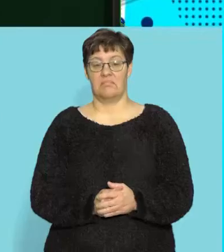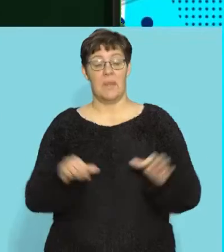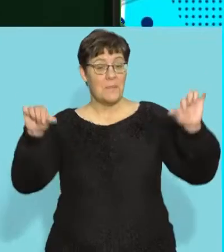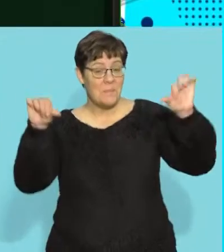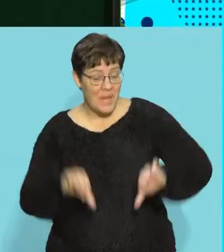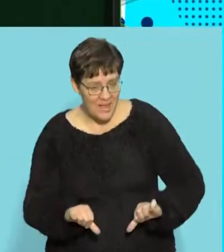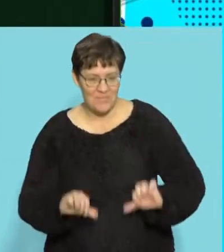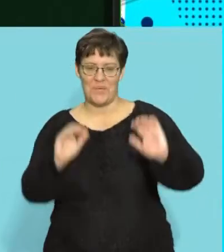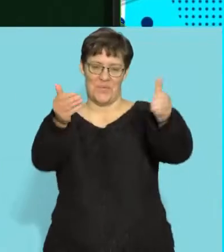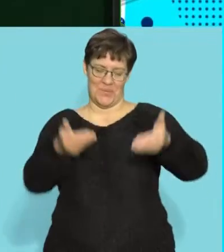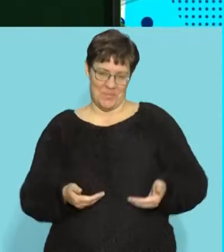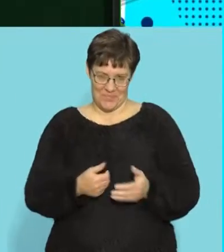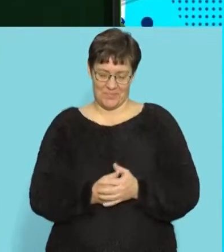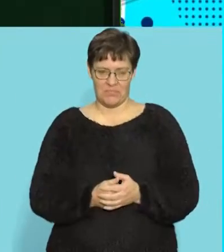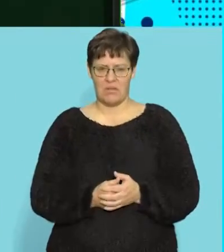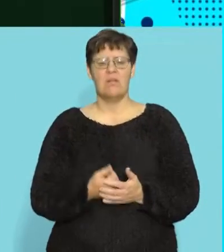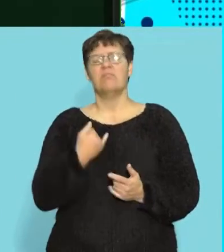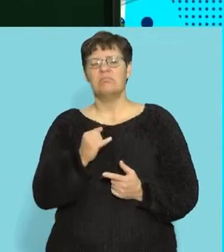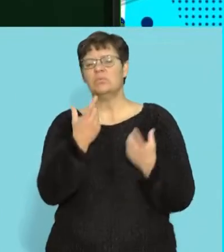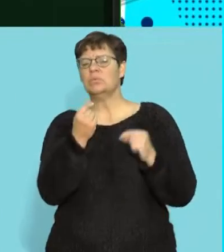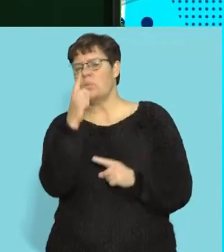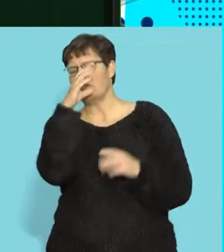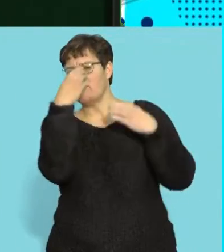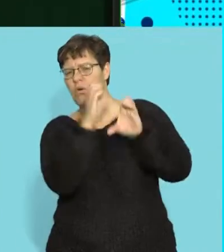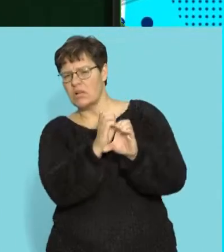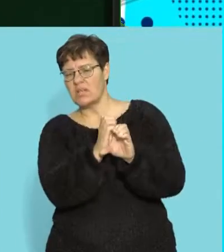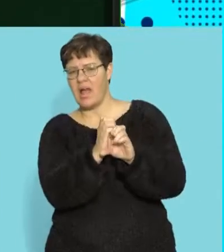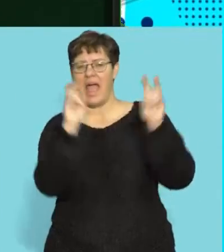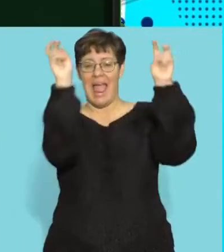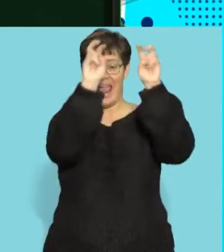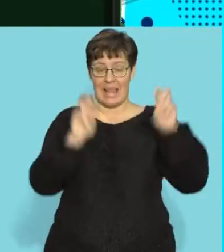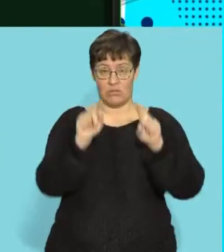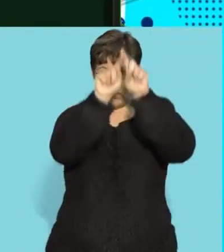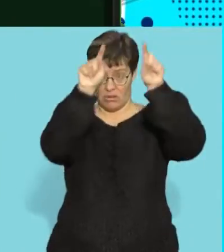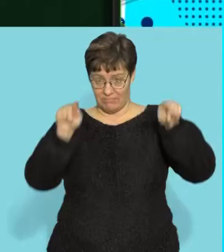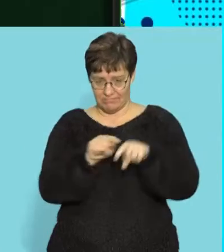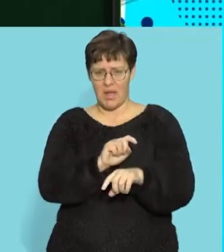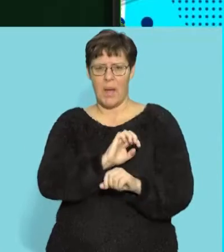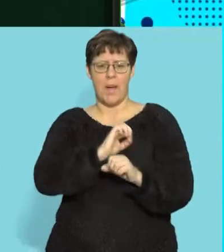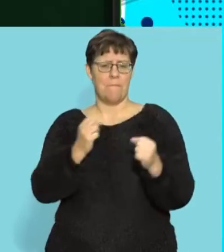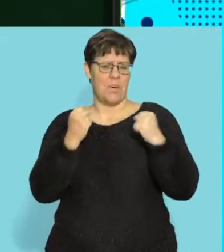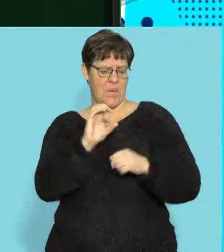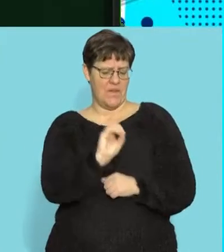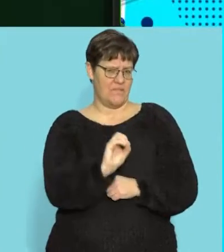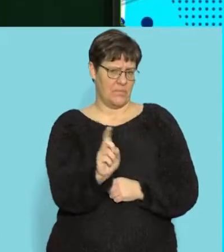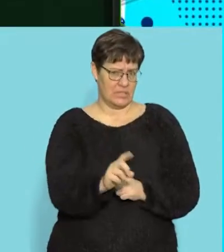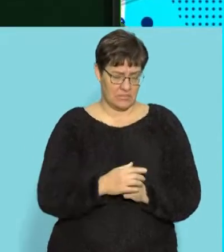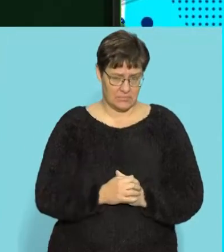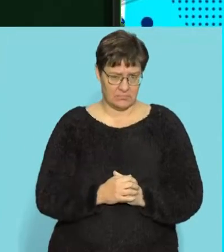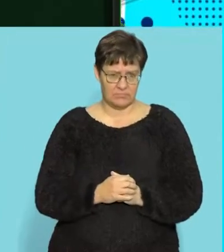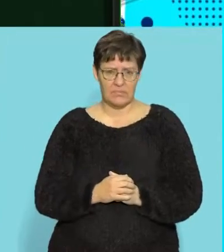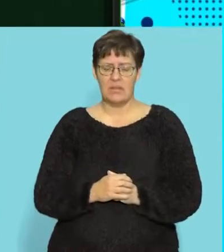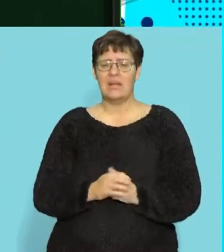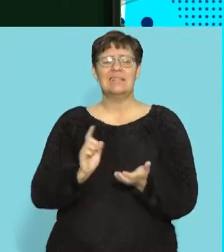Welcome back to our session. We're still talking power in the context of electric circuits. Now we want to look at, some